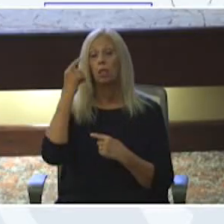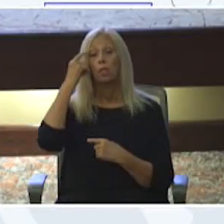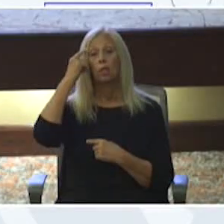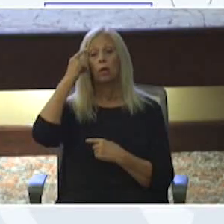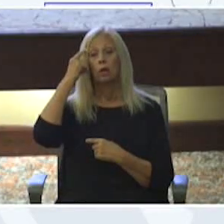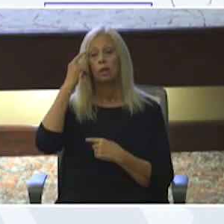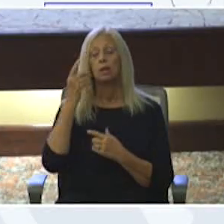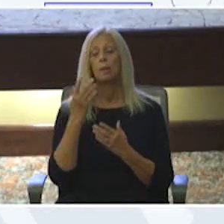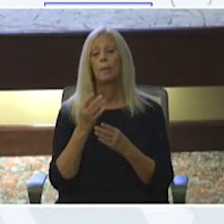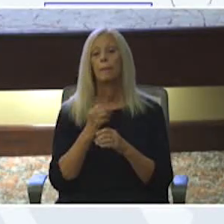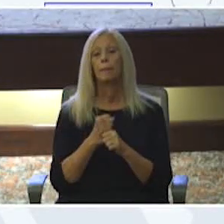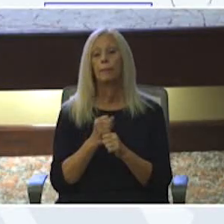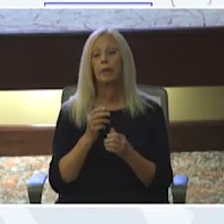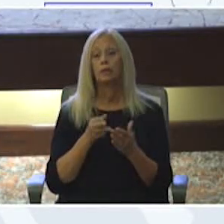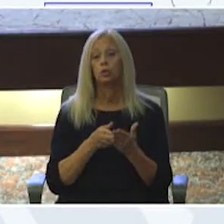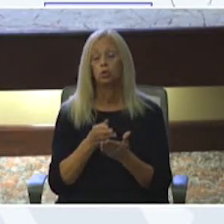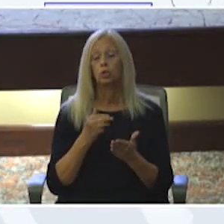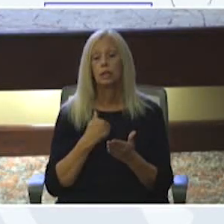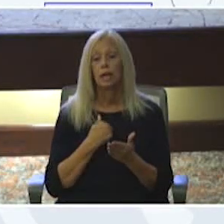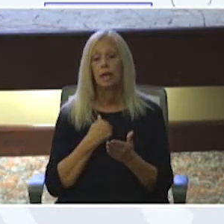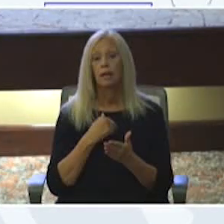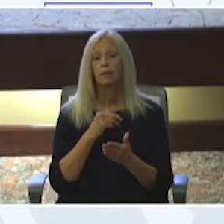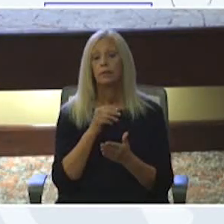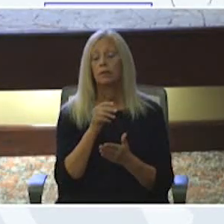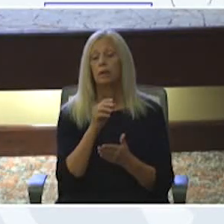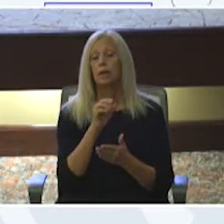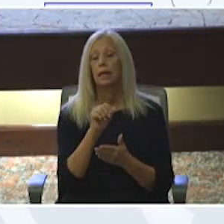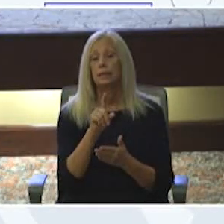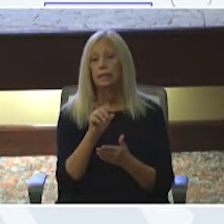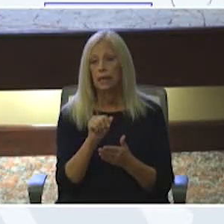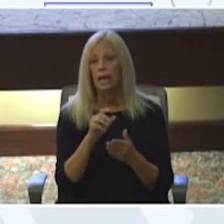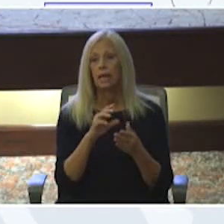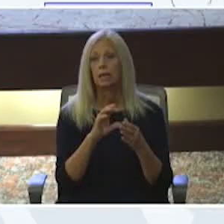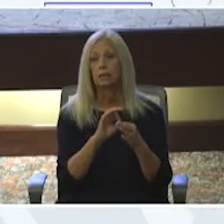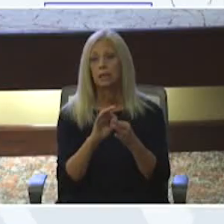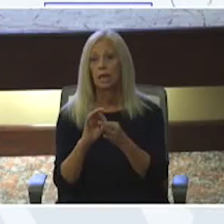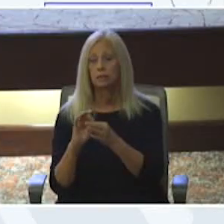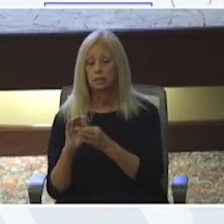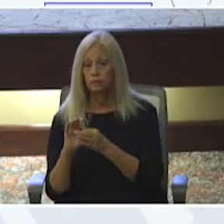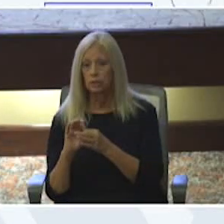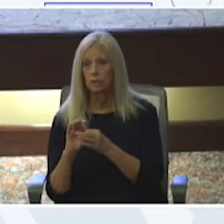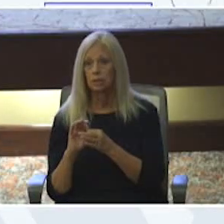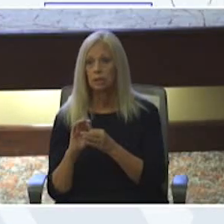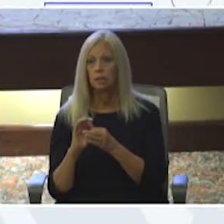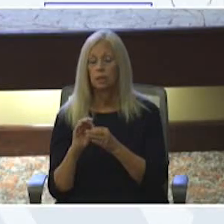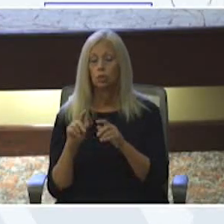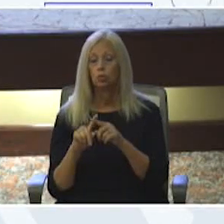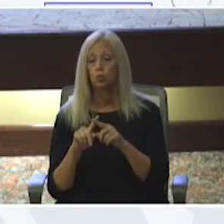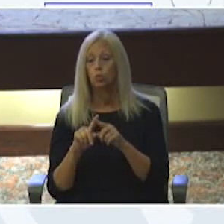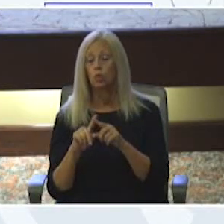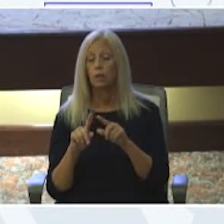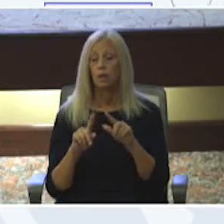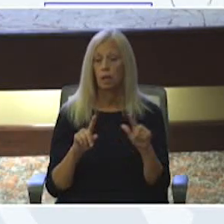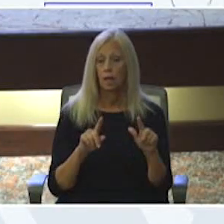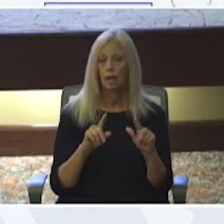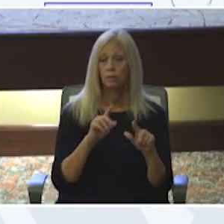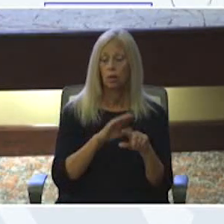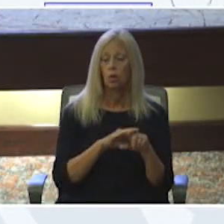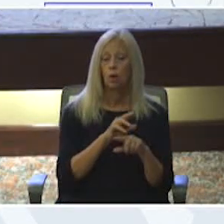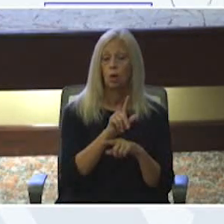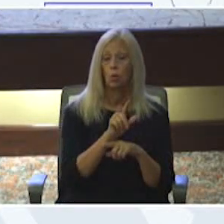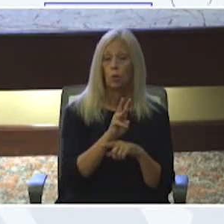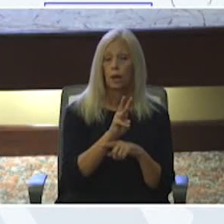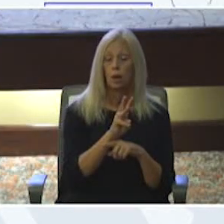that we've got ADA connectivity on as you go from Webster to the left of this, from Webster to